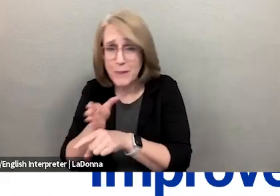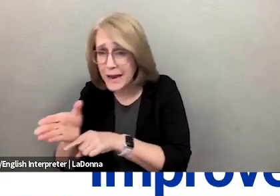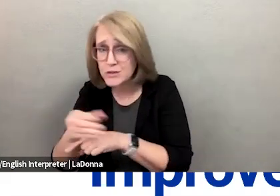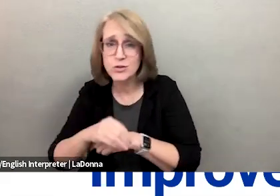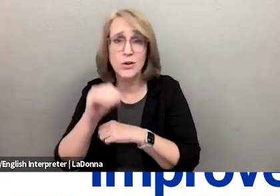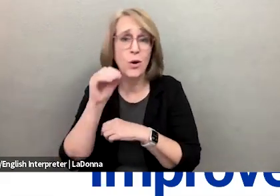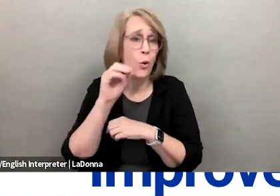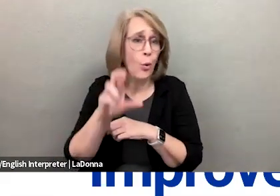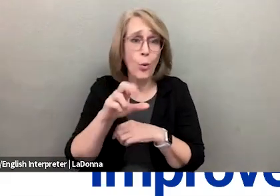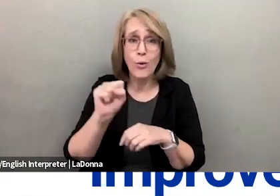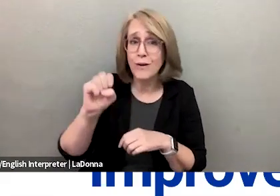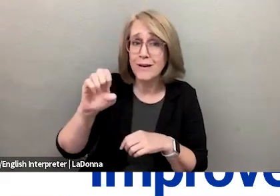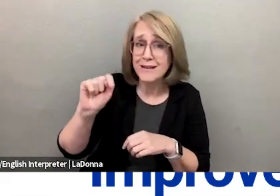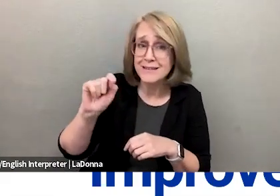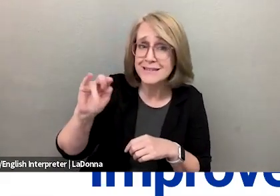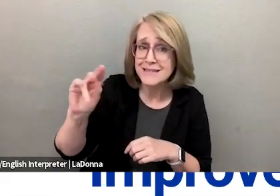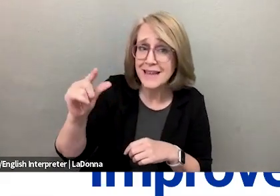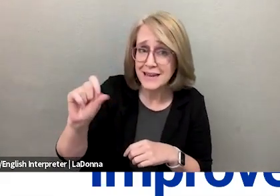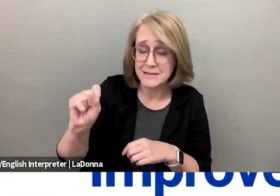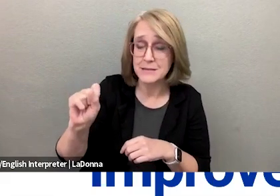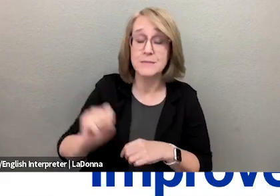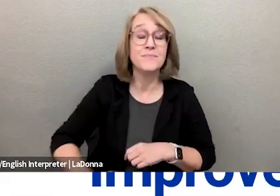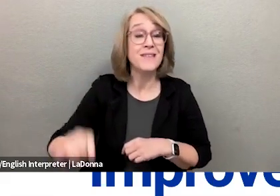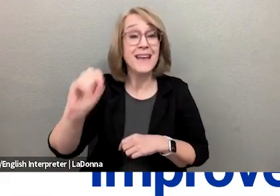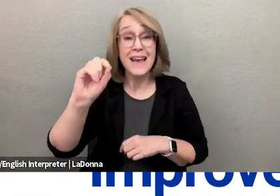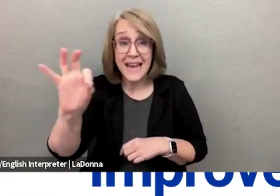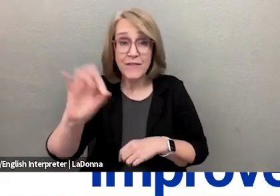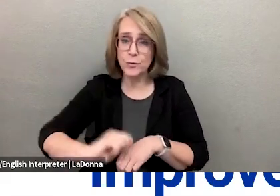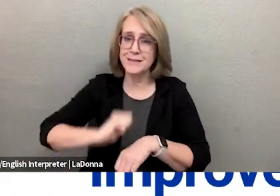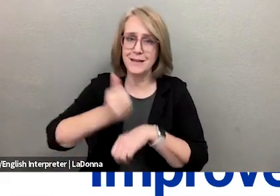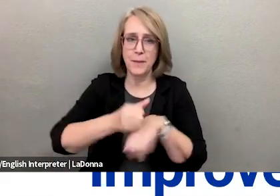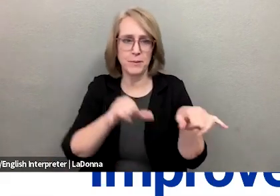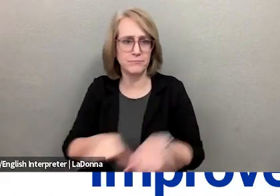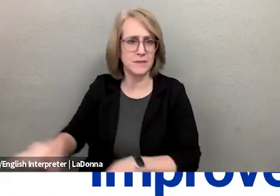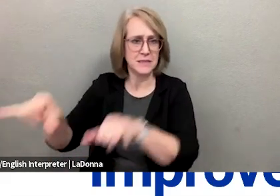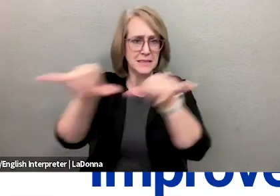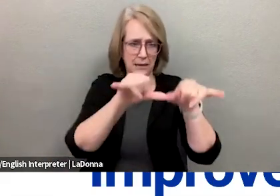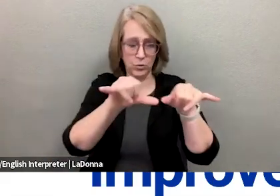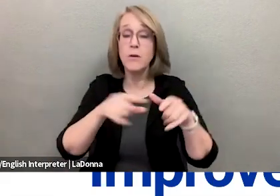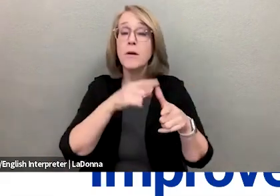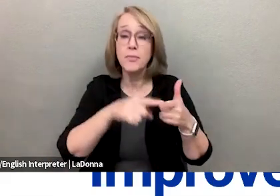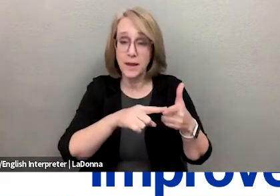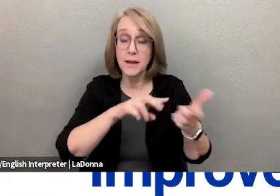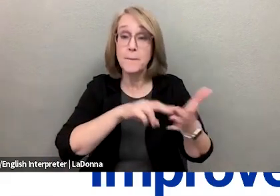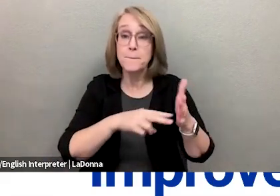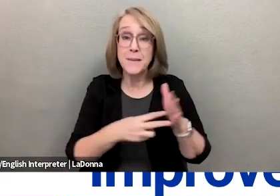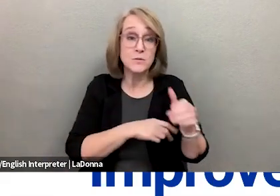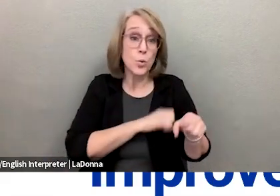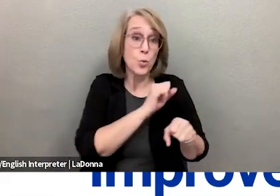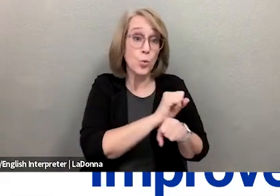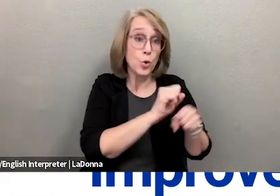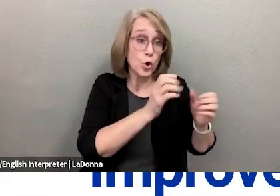national standard of direct care competencies, then we could ensure that a worker and an employer